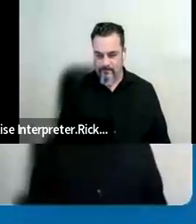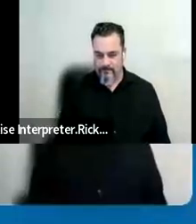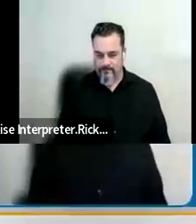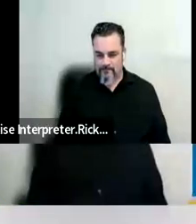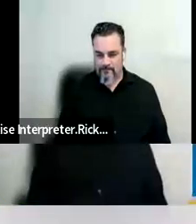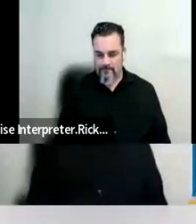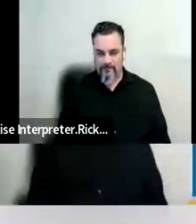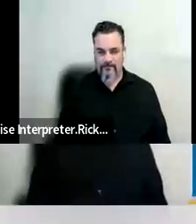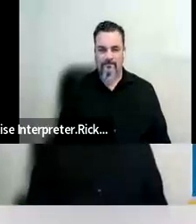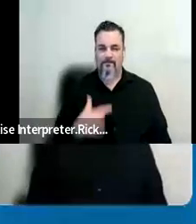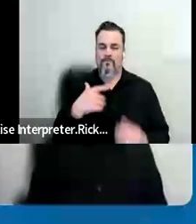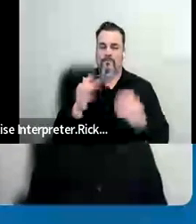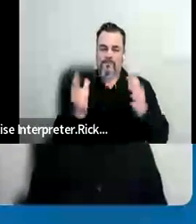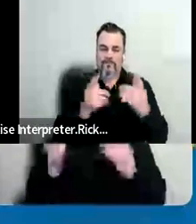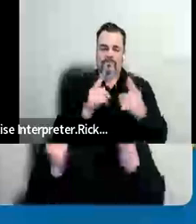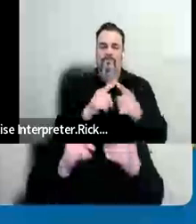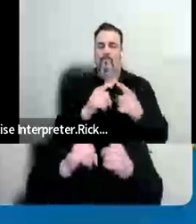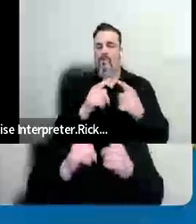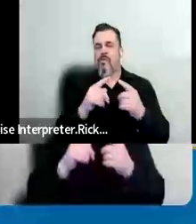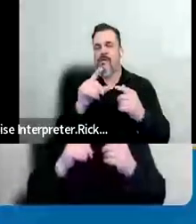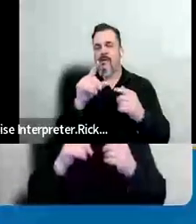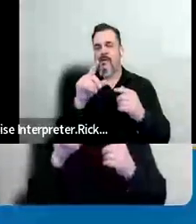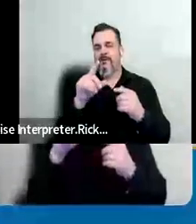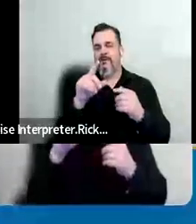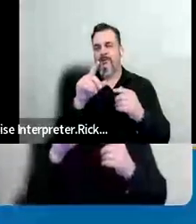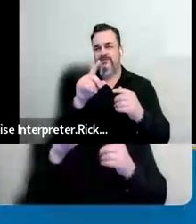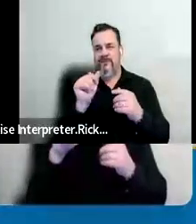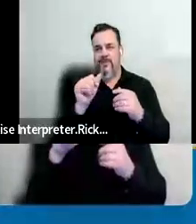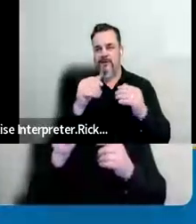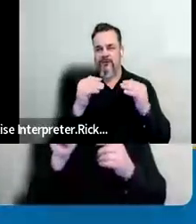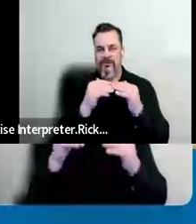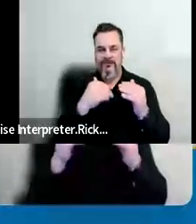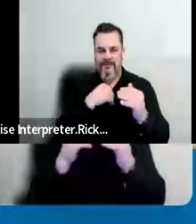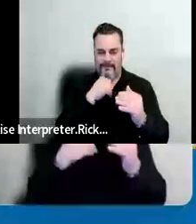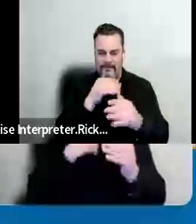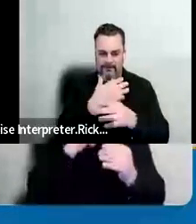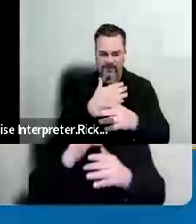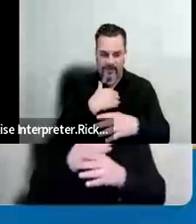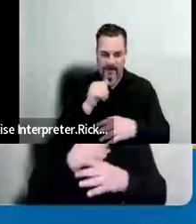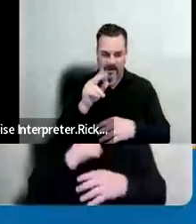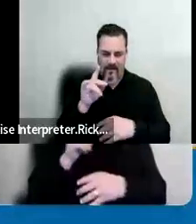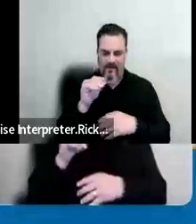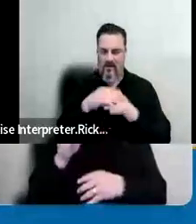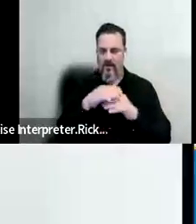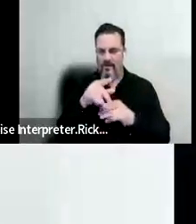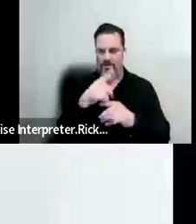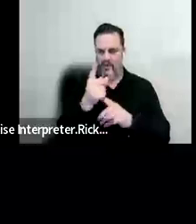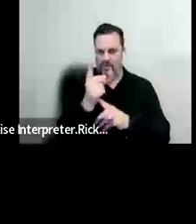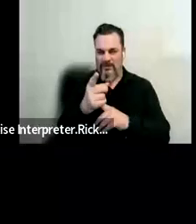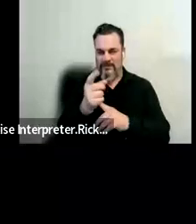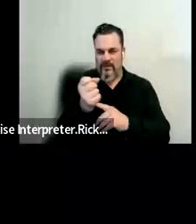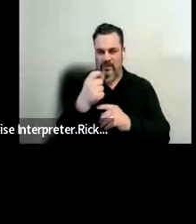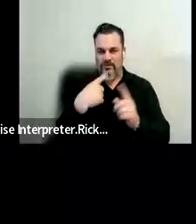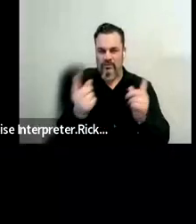We're moving towards disability justice. I'm not sharing my audio on this, so one second. Let me